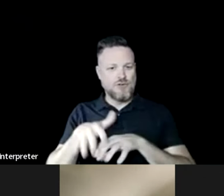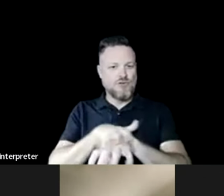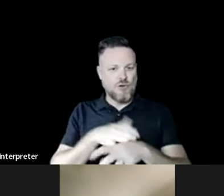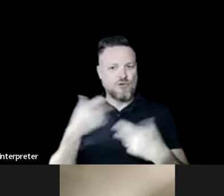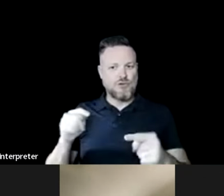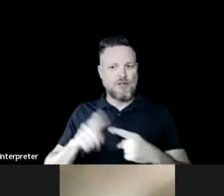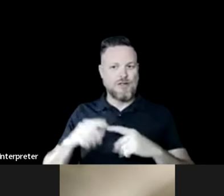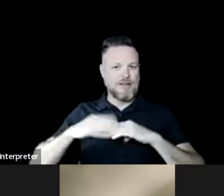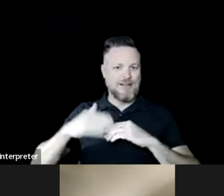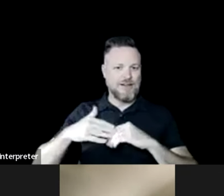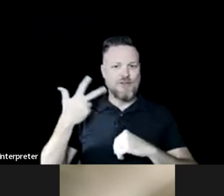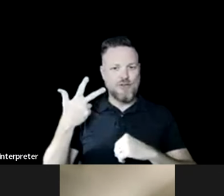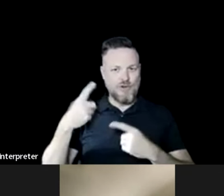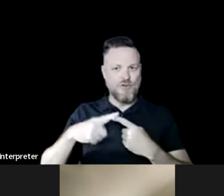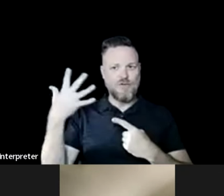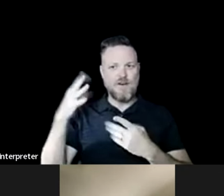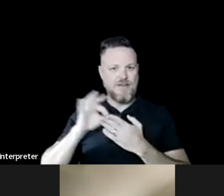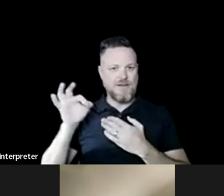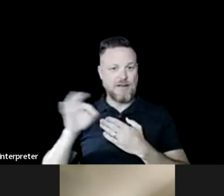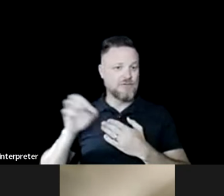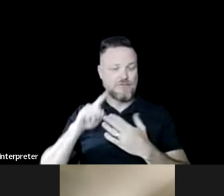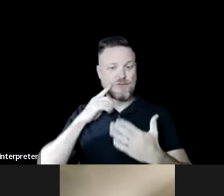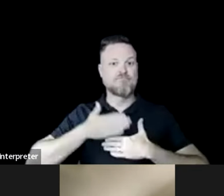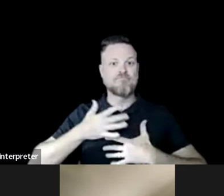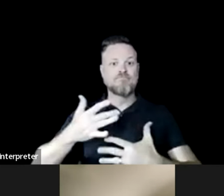get at least 3 to 5 counts in